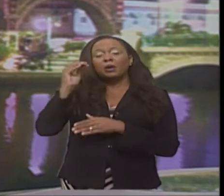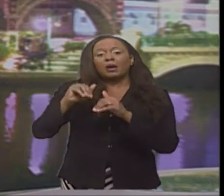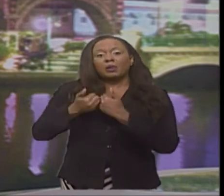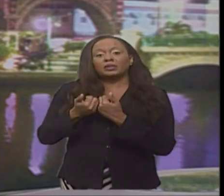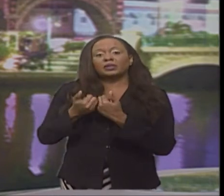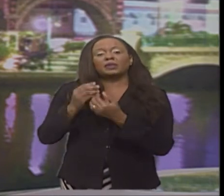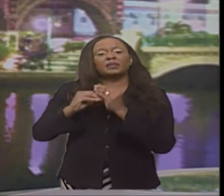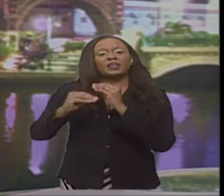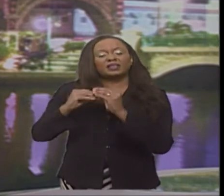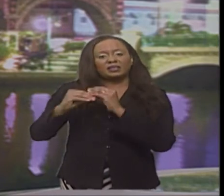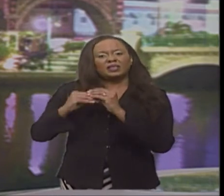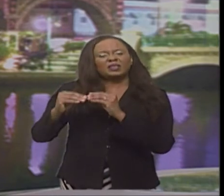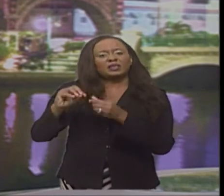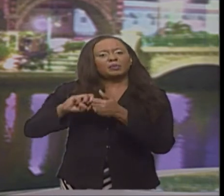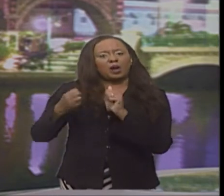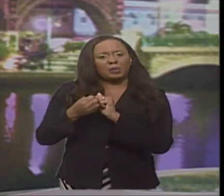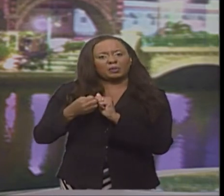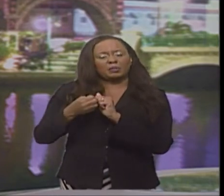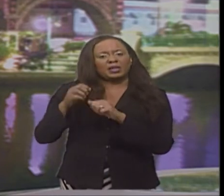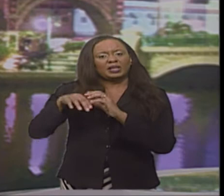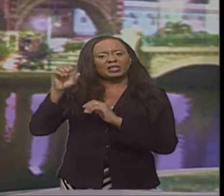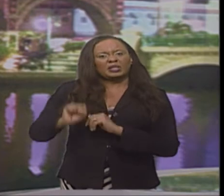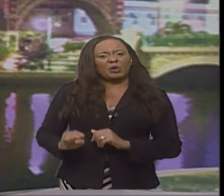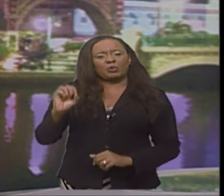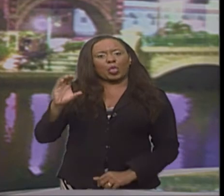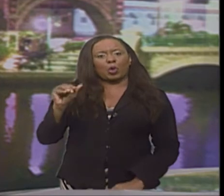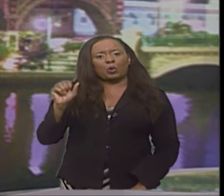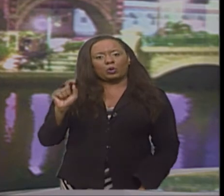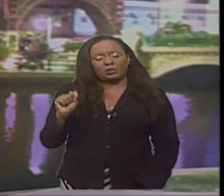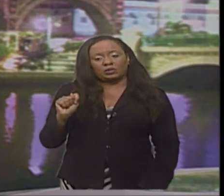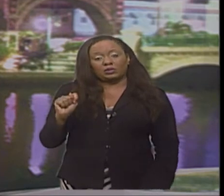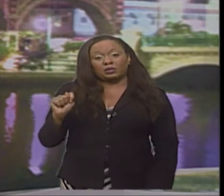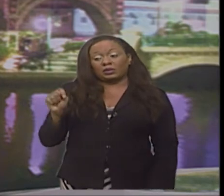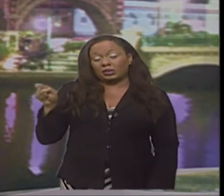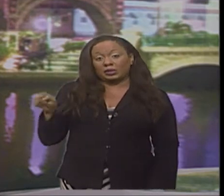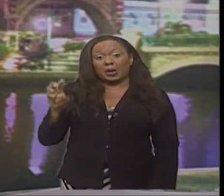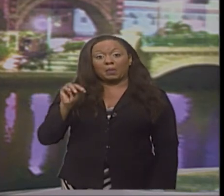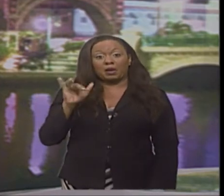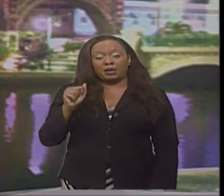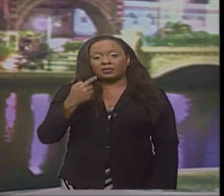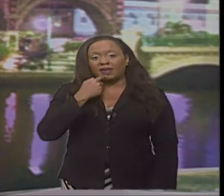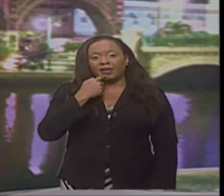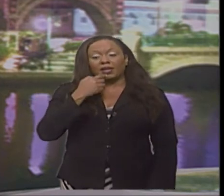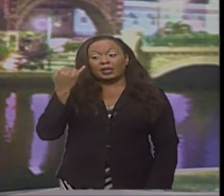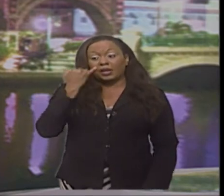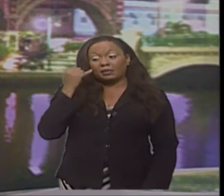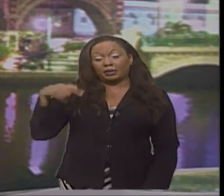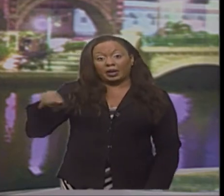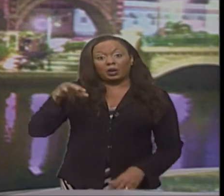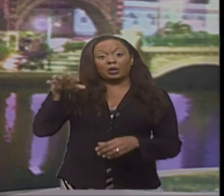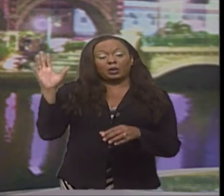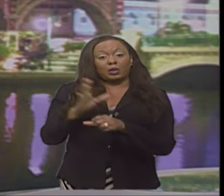elected, the BLP would close down the food businesses that are in the immediately impacted area and roll out a system to pay